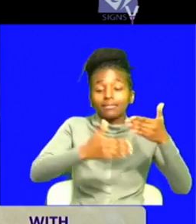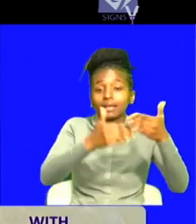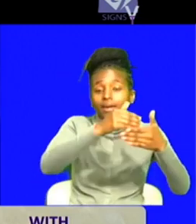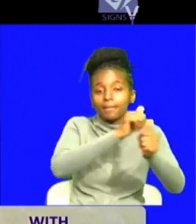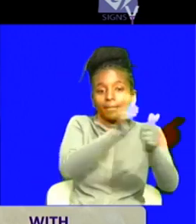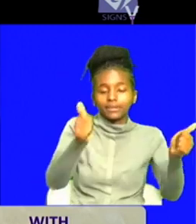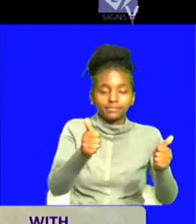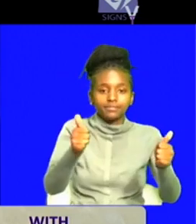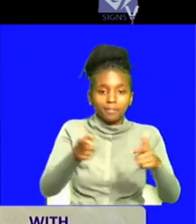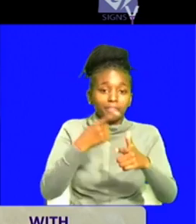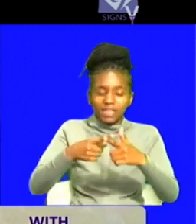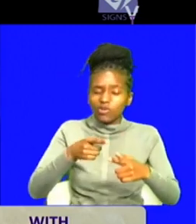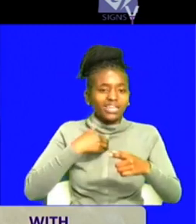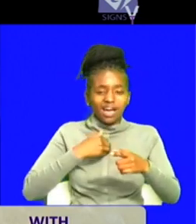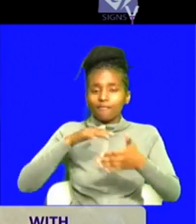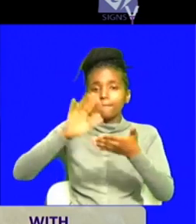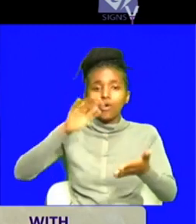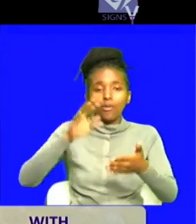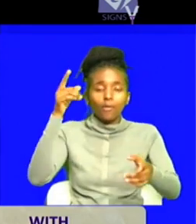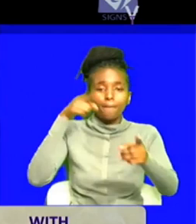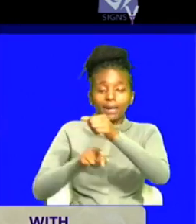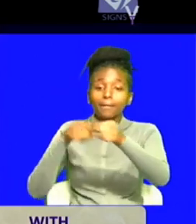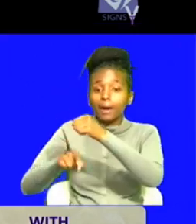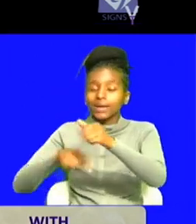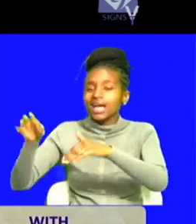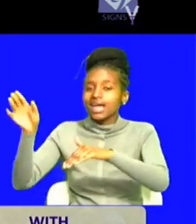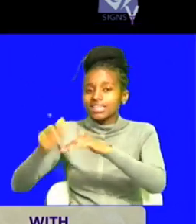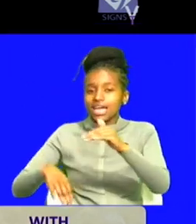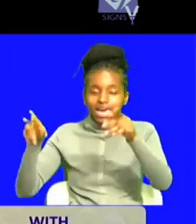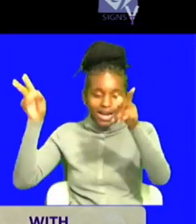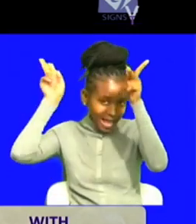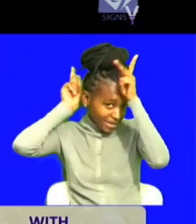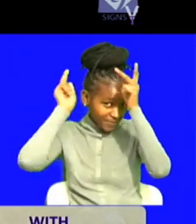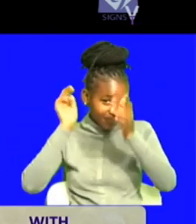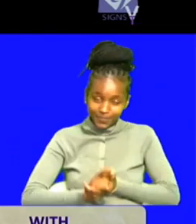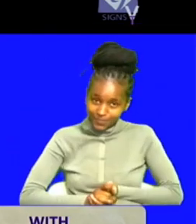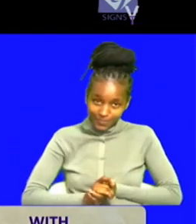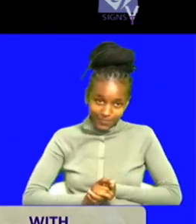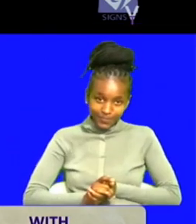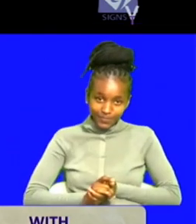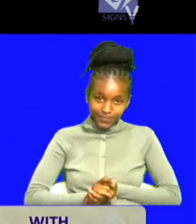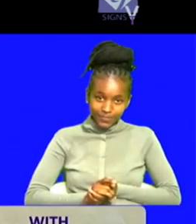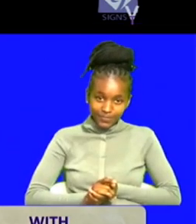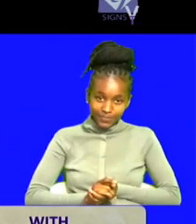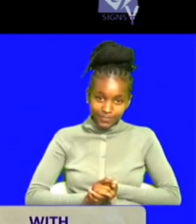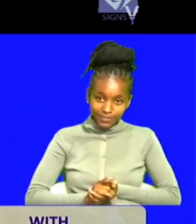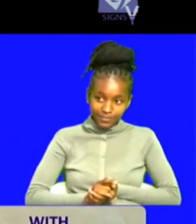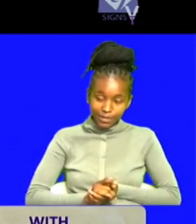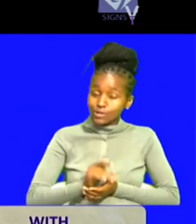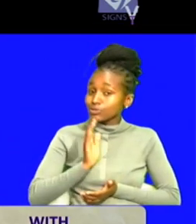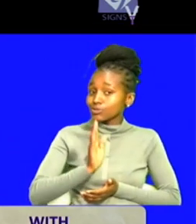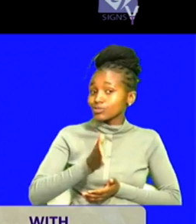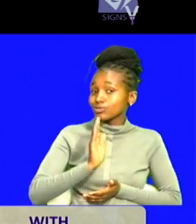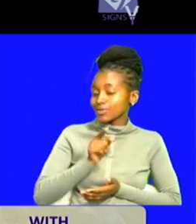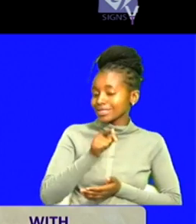definitely they'll score more goals compared to Homeboyz. Right. So I guess this